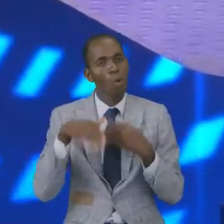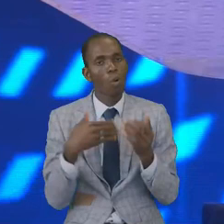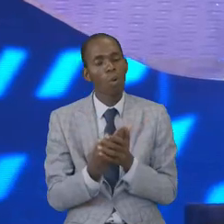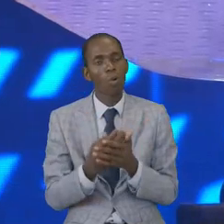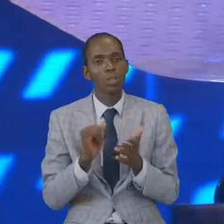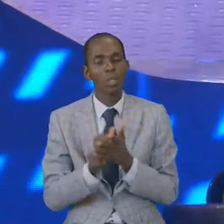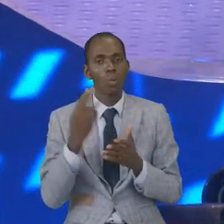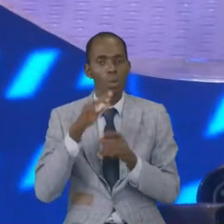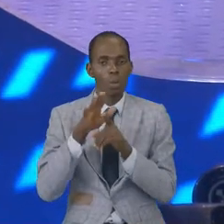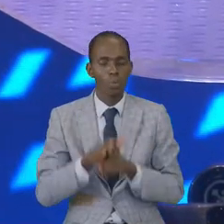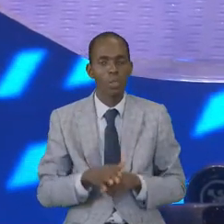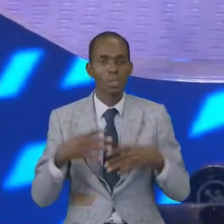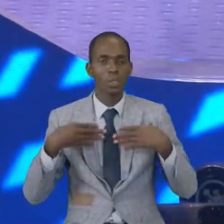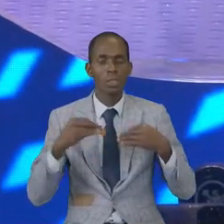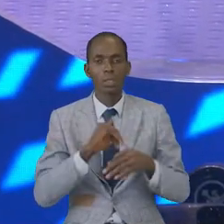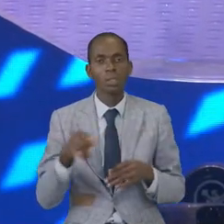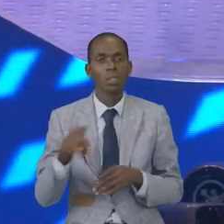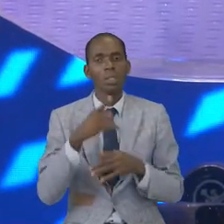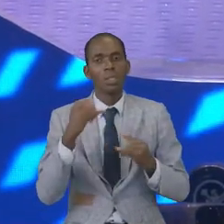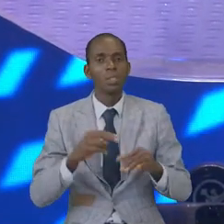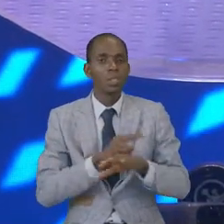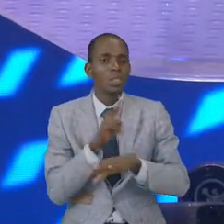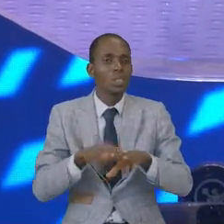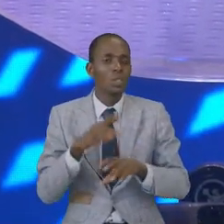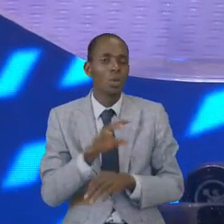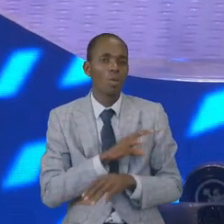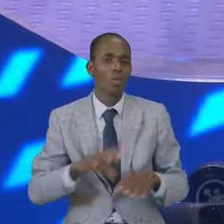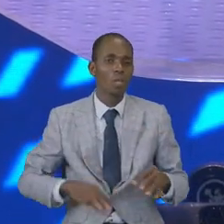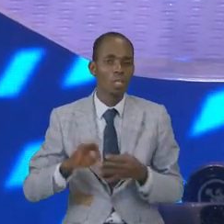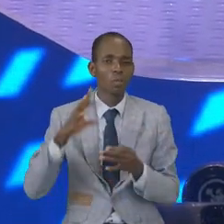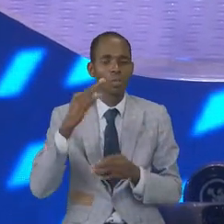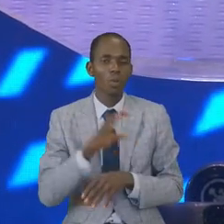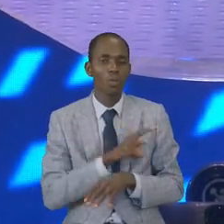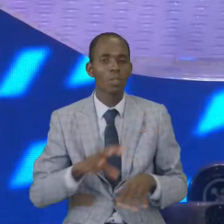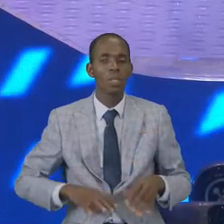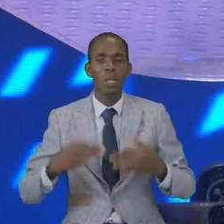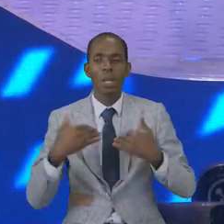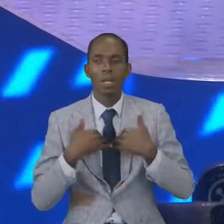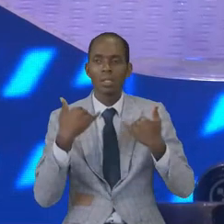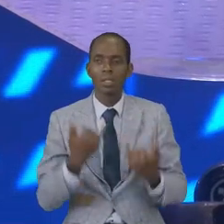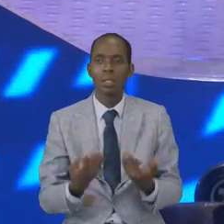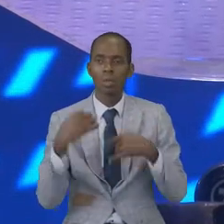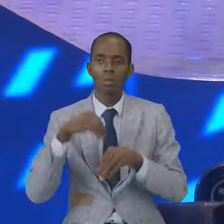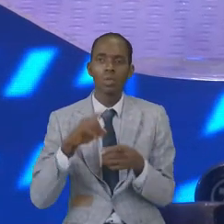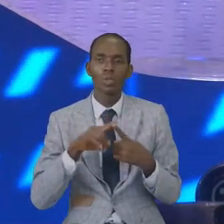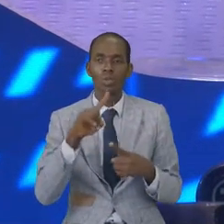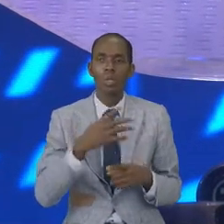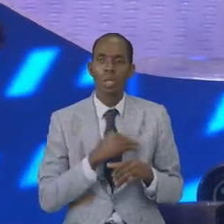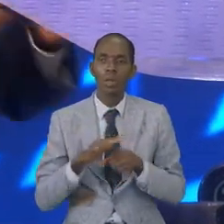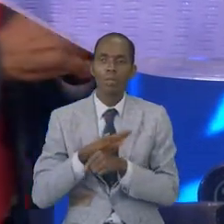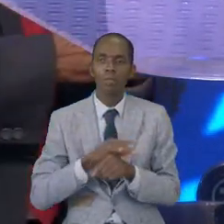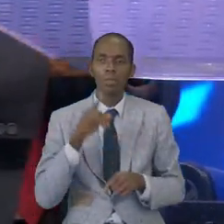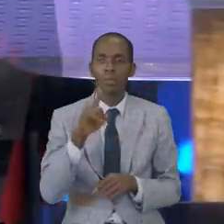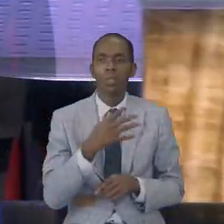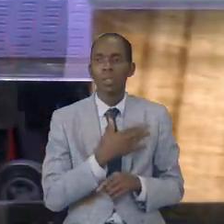him. If the mind of Christ, the nature of Christ, the spirit of Christ has now come into you and saturated you, the